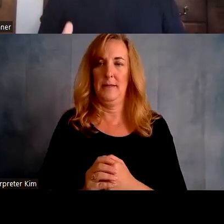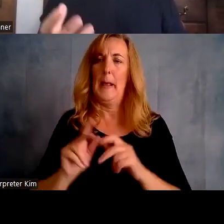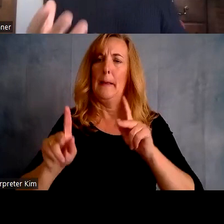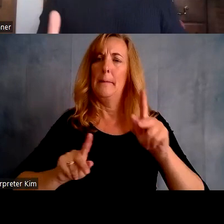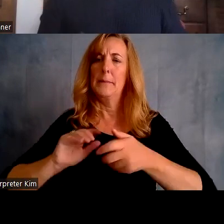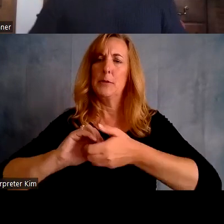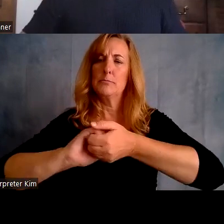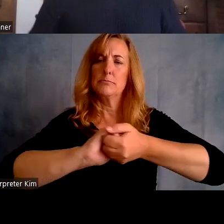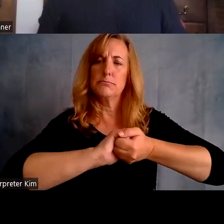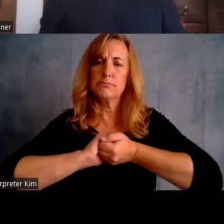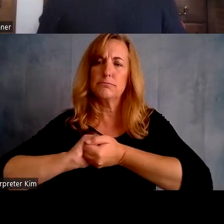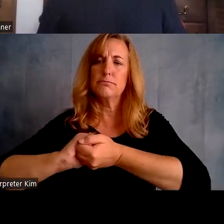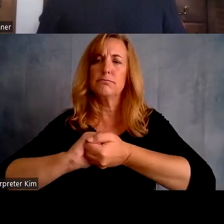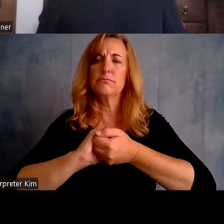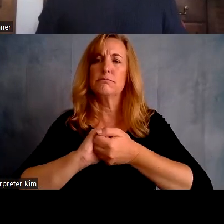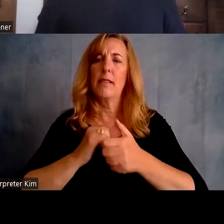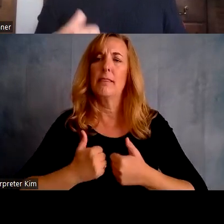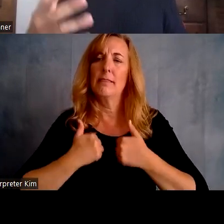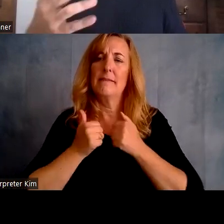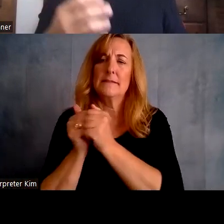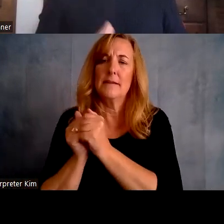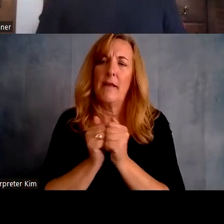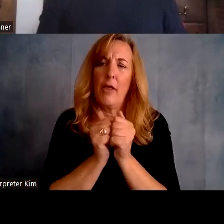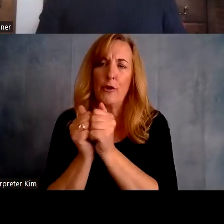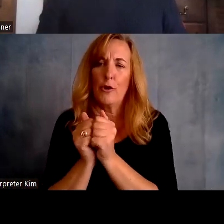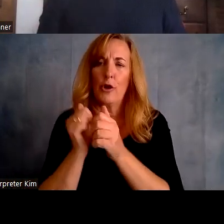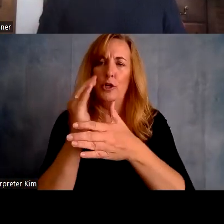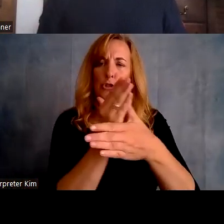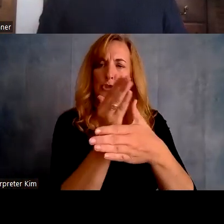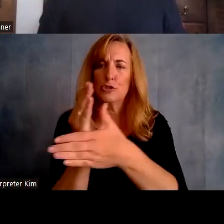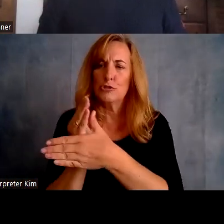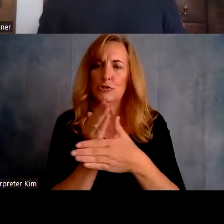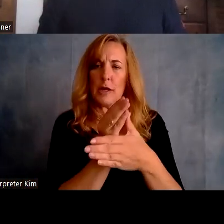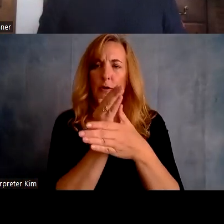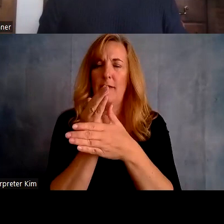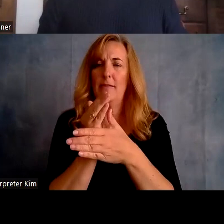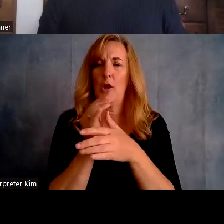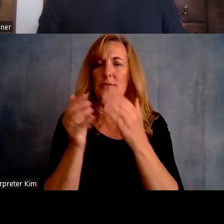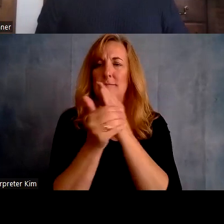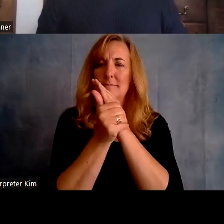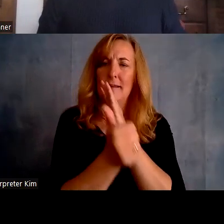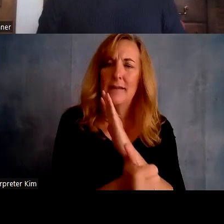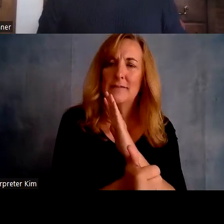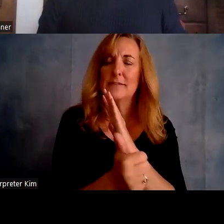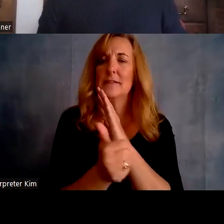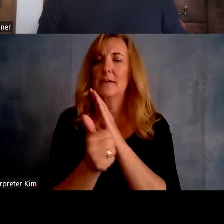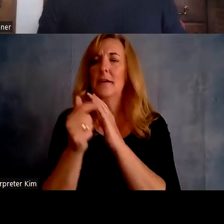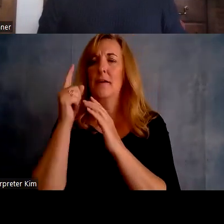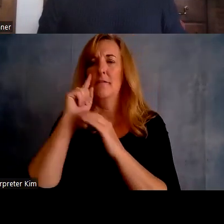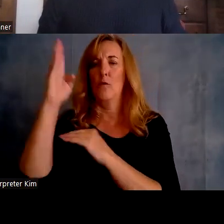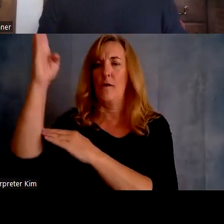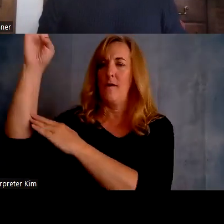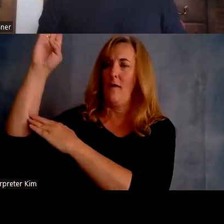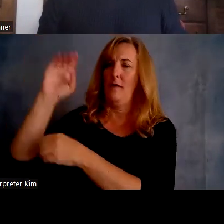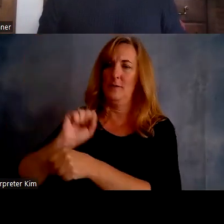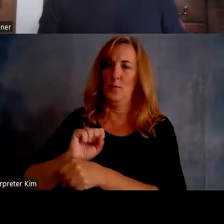love, sharing their gifts for the sake of participating in God's ongoing redemptive work in the world.